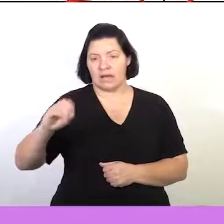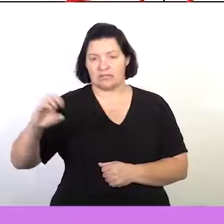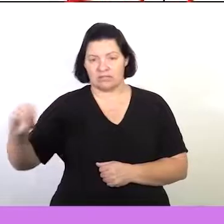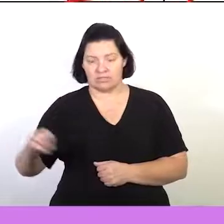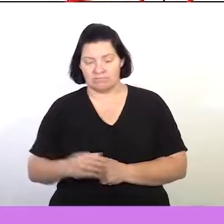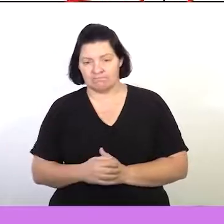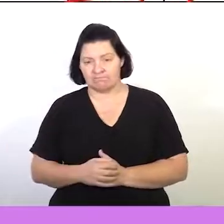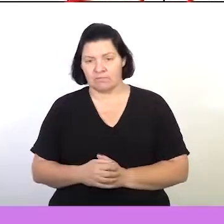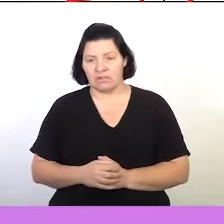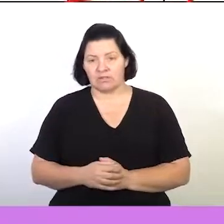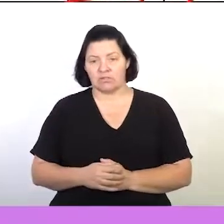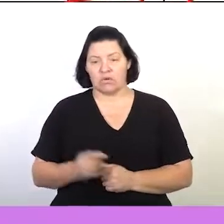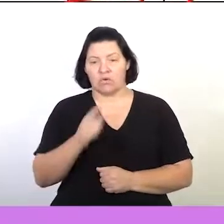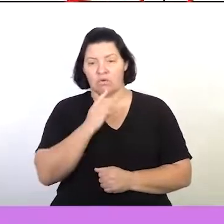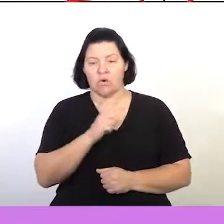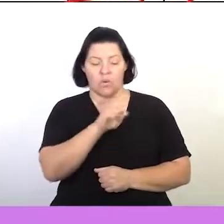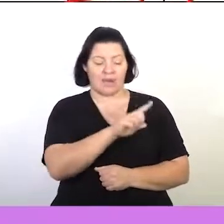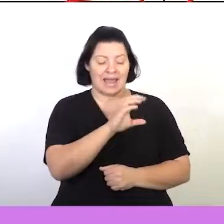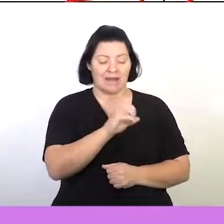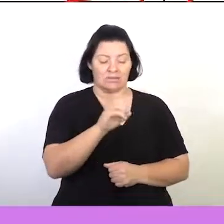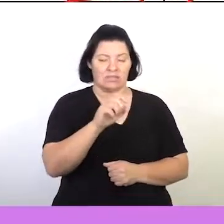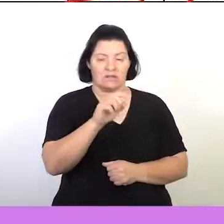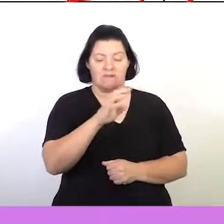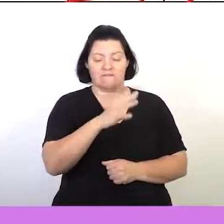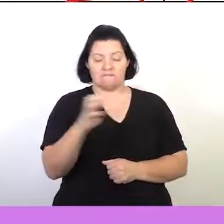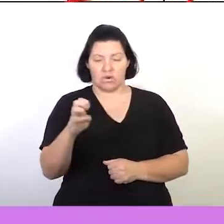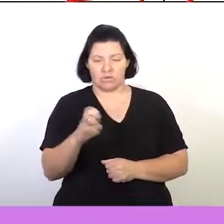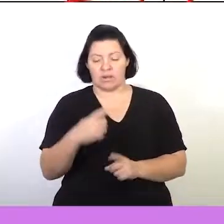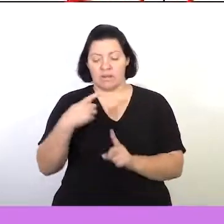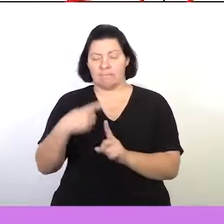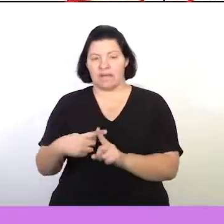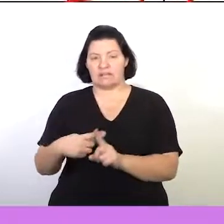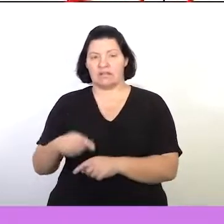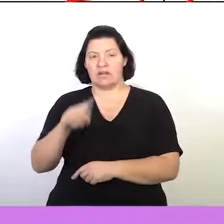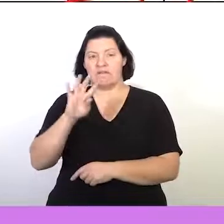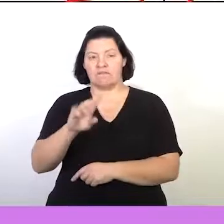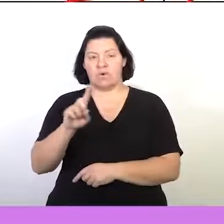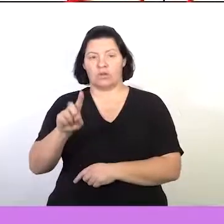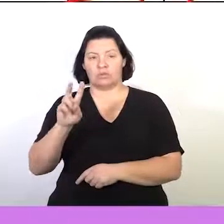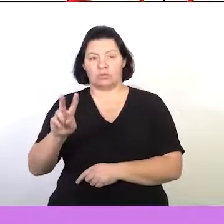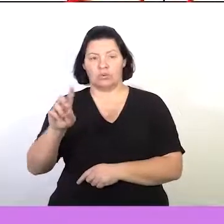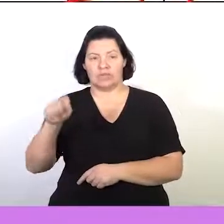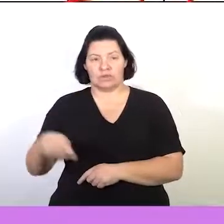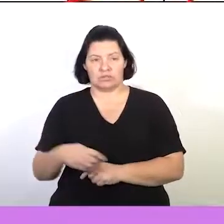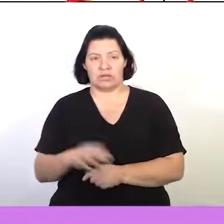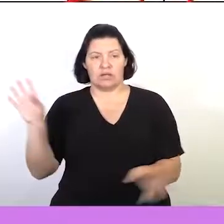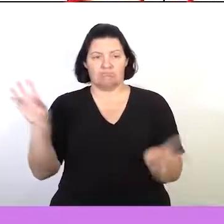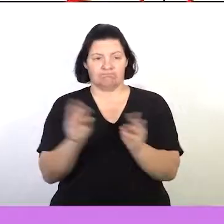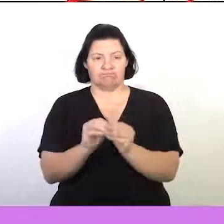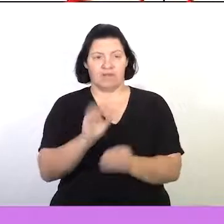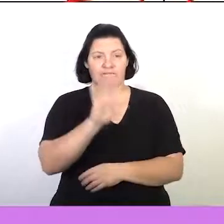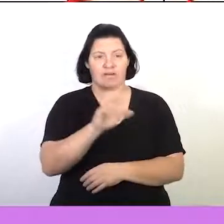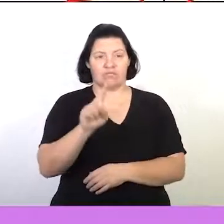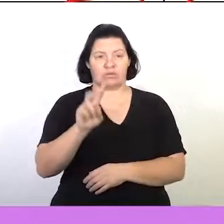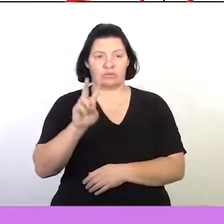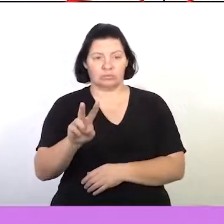512,400 rand. So I'm going to repeat that. You take your 100,400 rand plus the 412,000 rand, and that should give